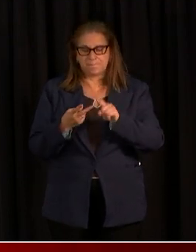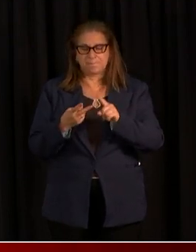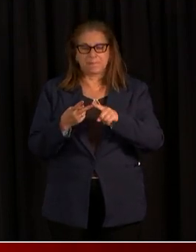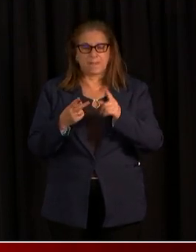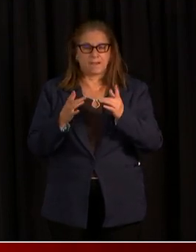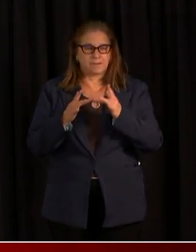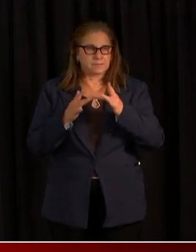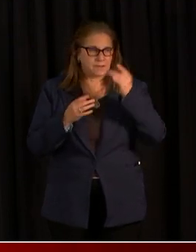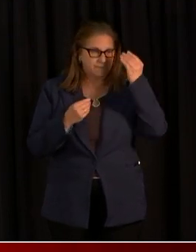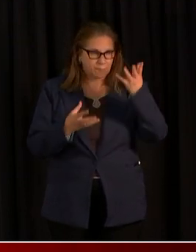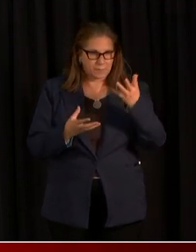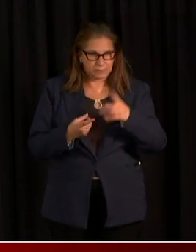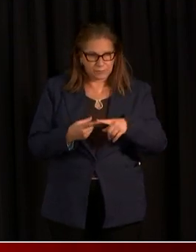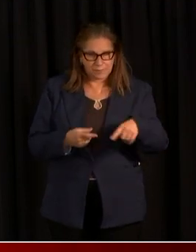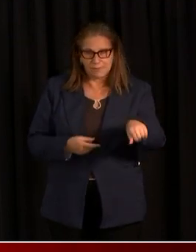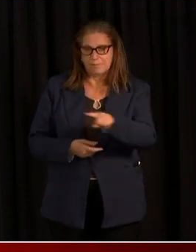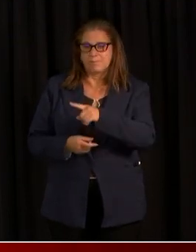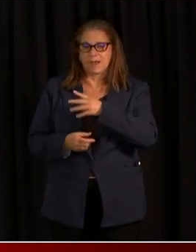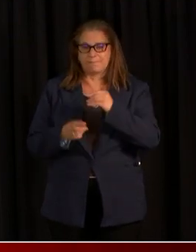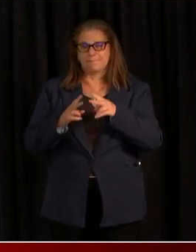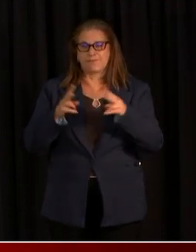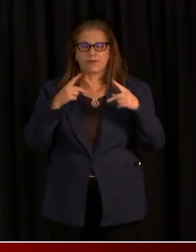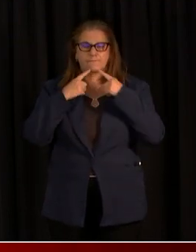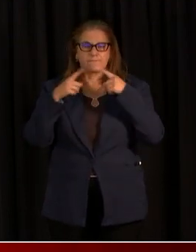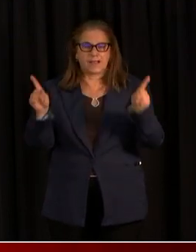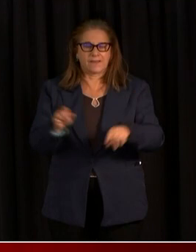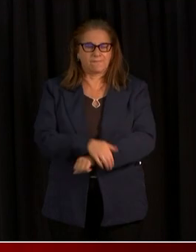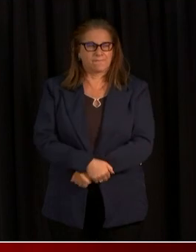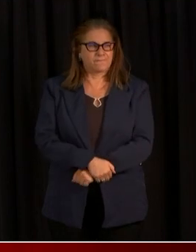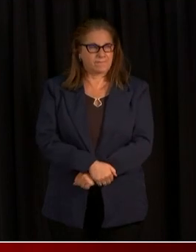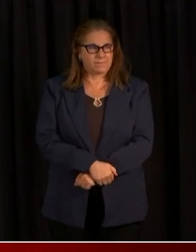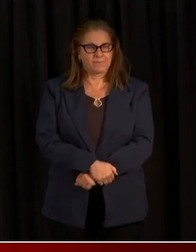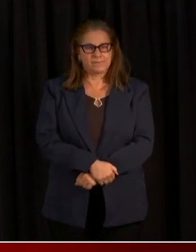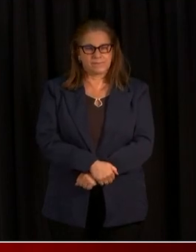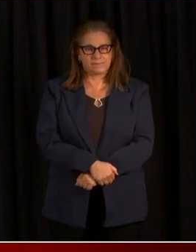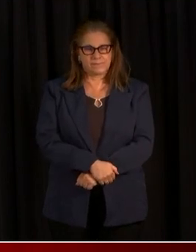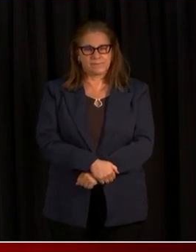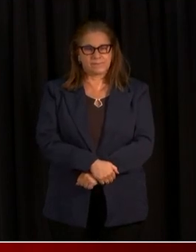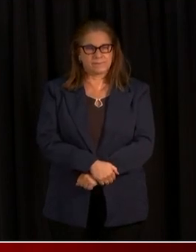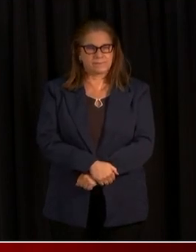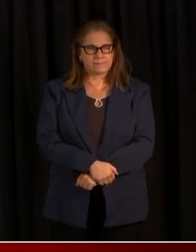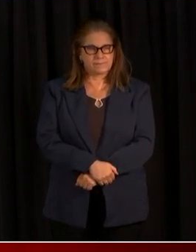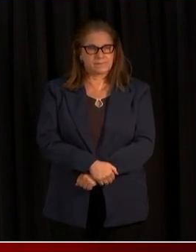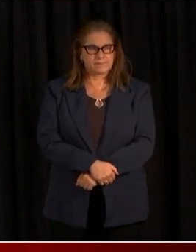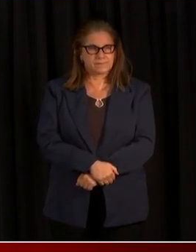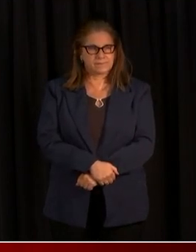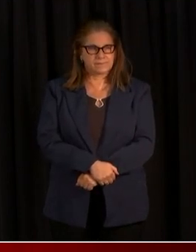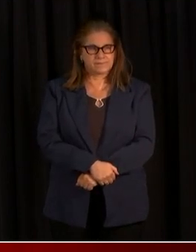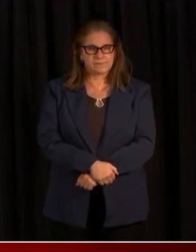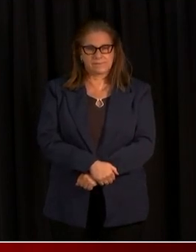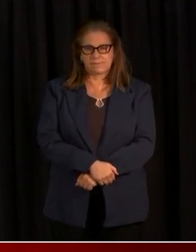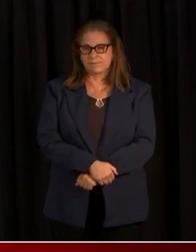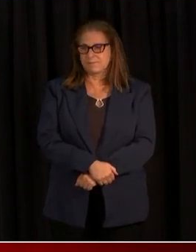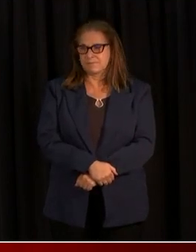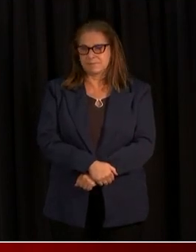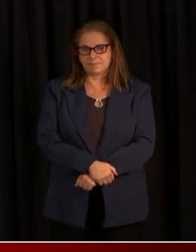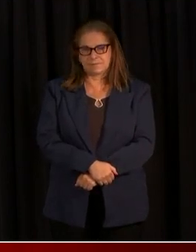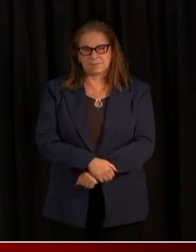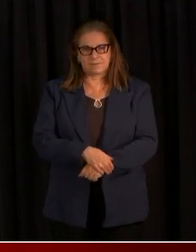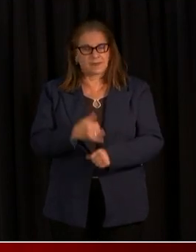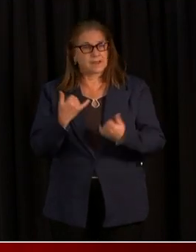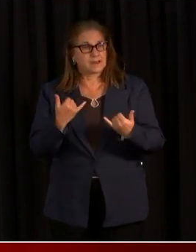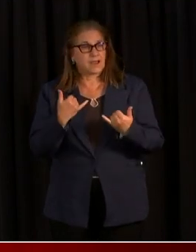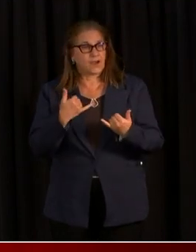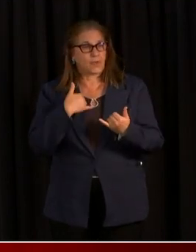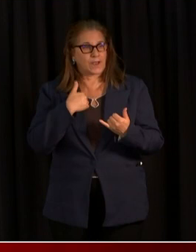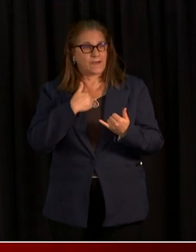successful contact. We are, as we announced earlier this week, deploying a home visiting program that will help